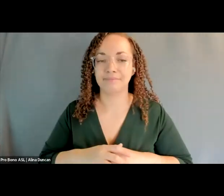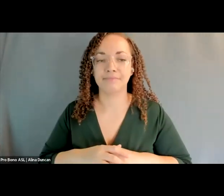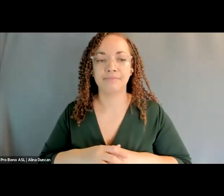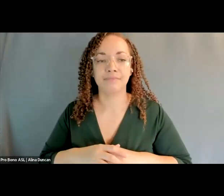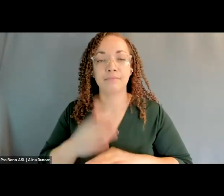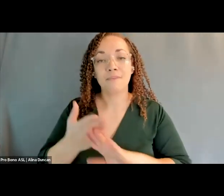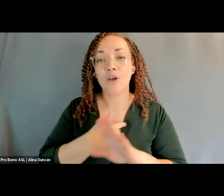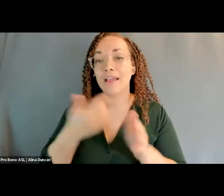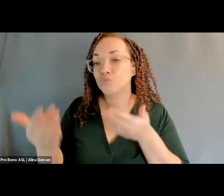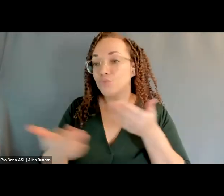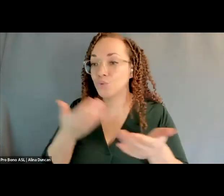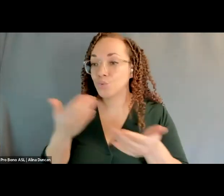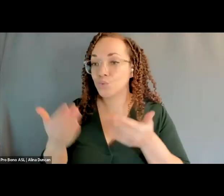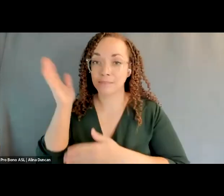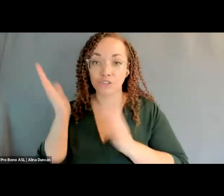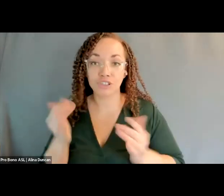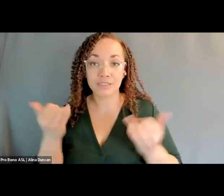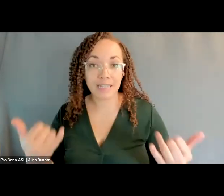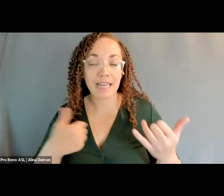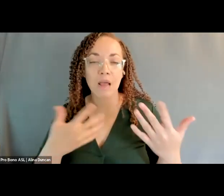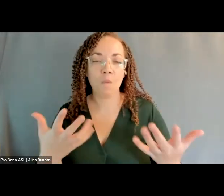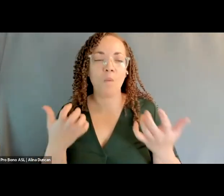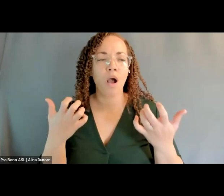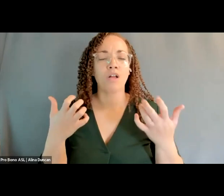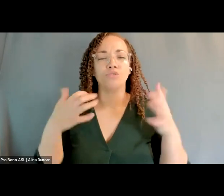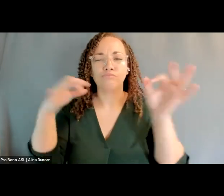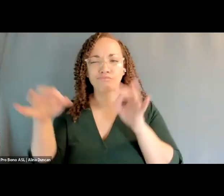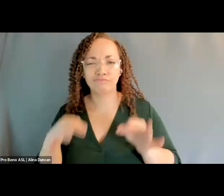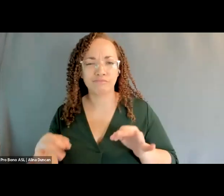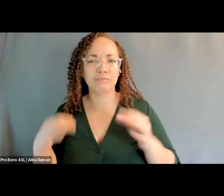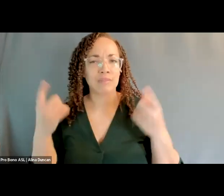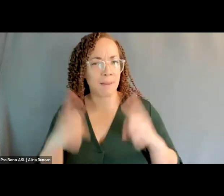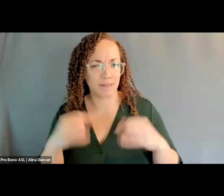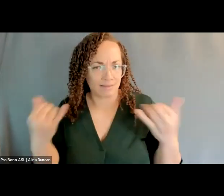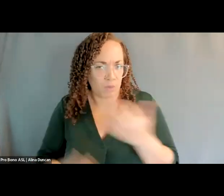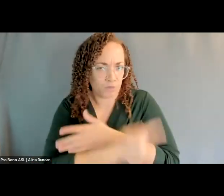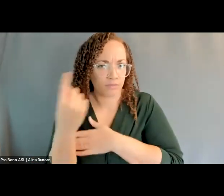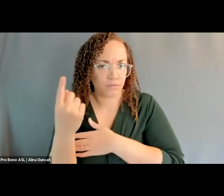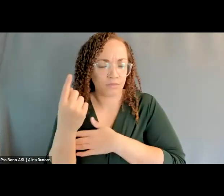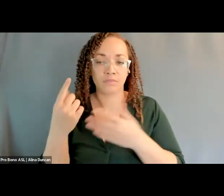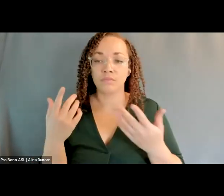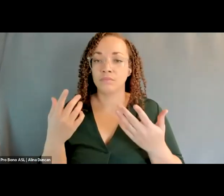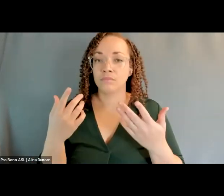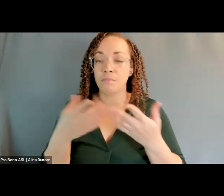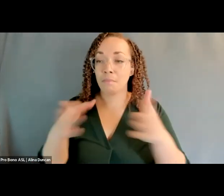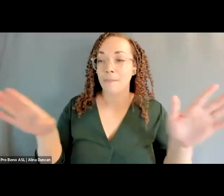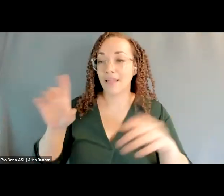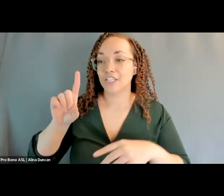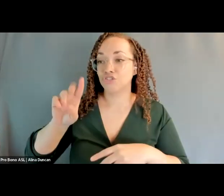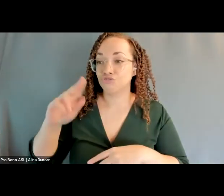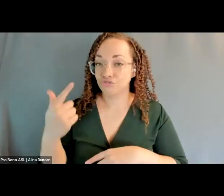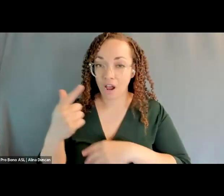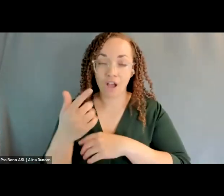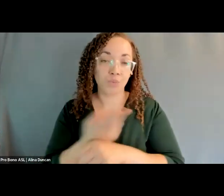provide some context about the current moment. We're in a moment where public drug use, unsheltered houselessness,